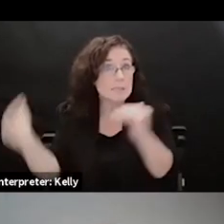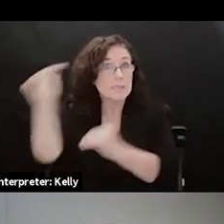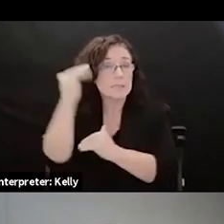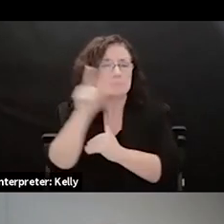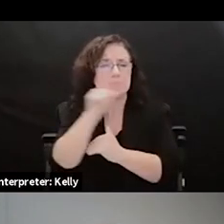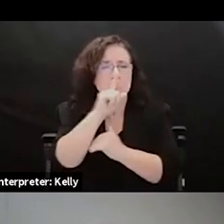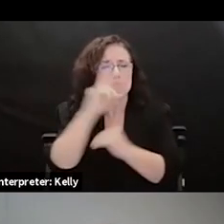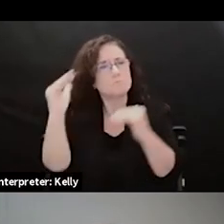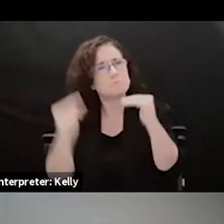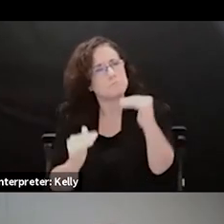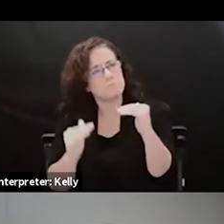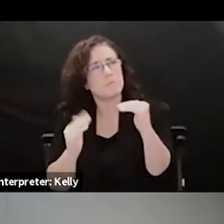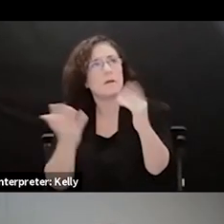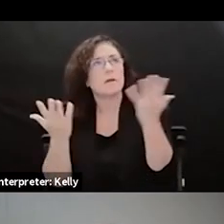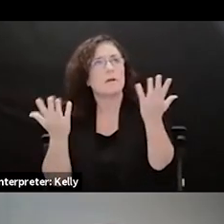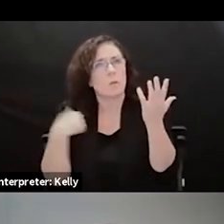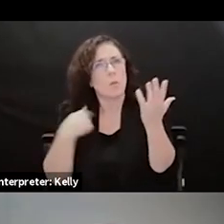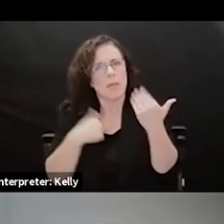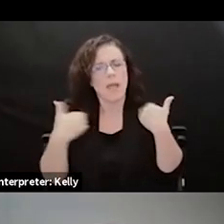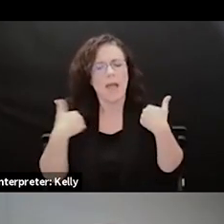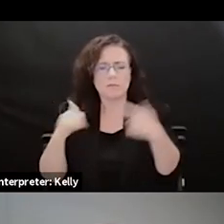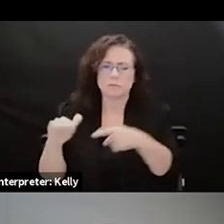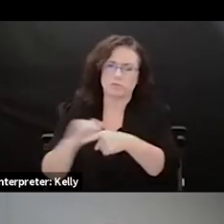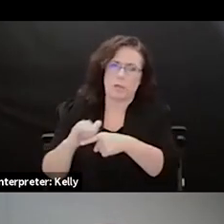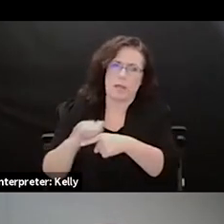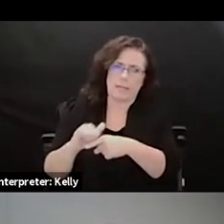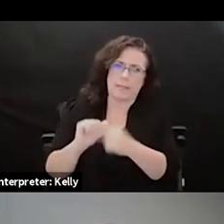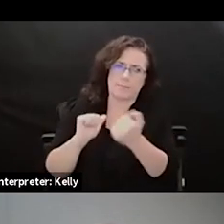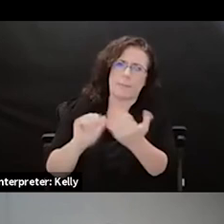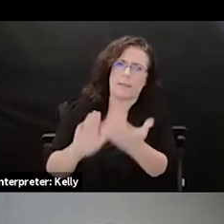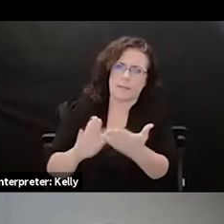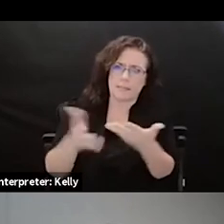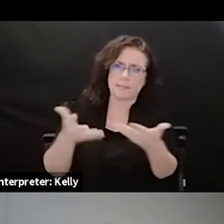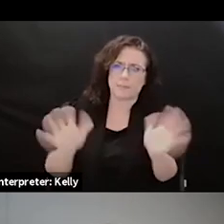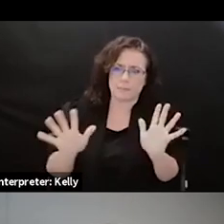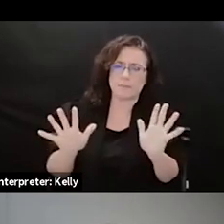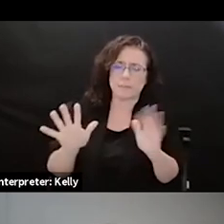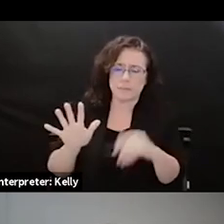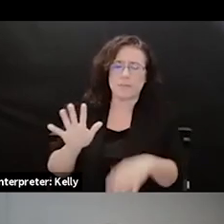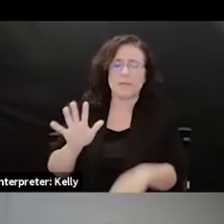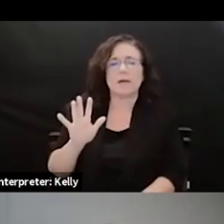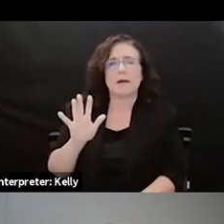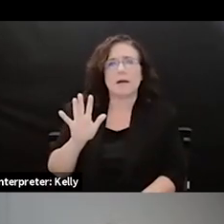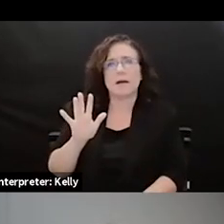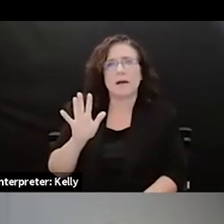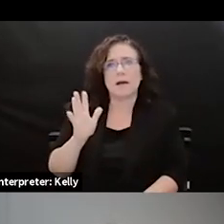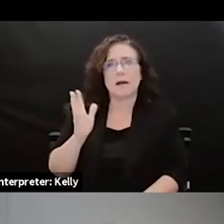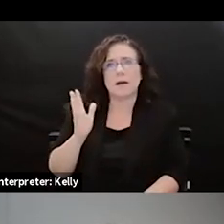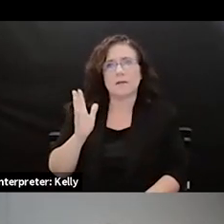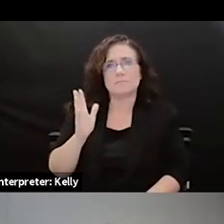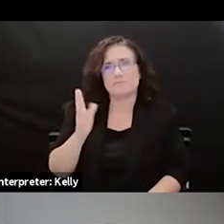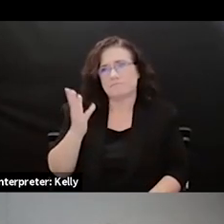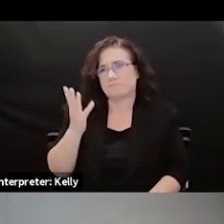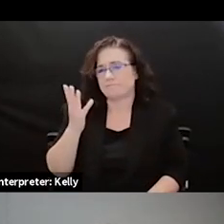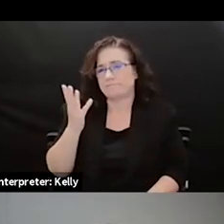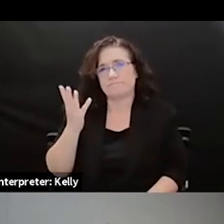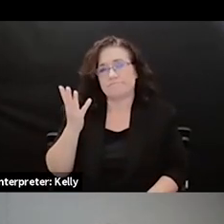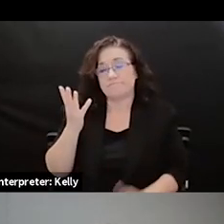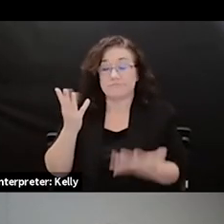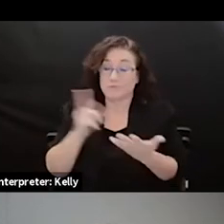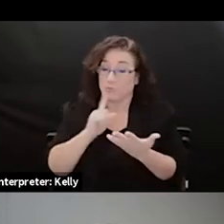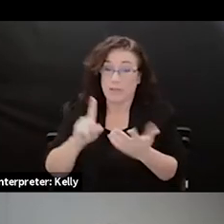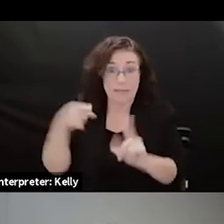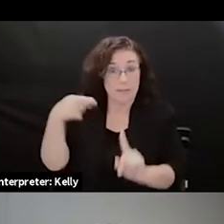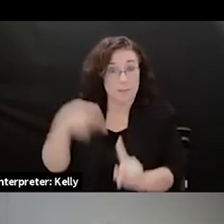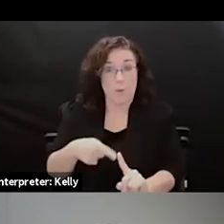um you know the only other thing and then once once again it really ended it really does end up coming down to